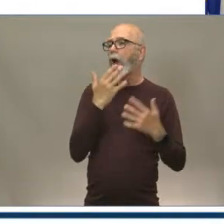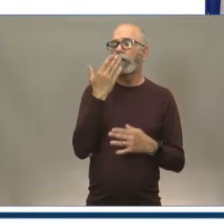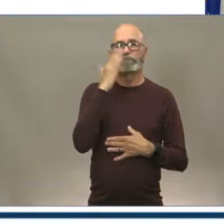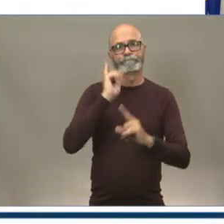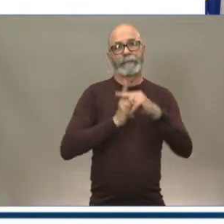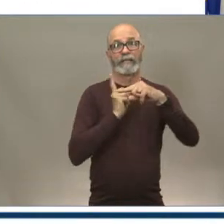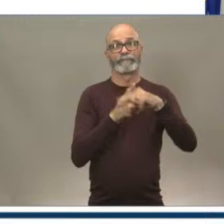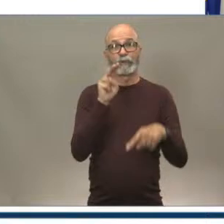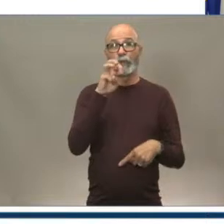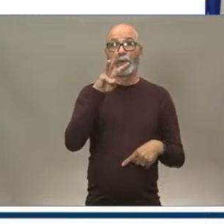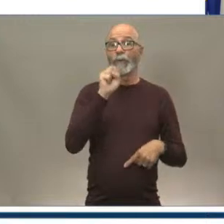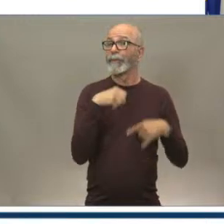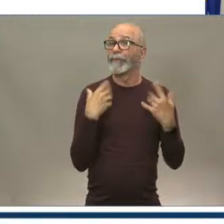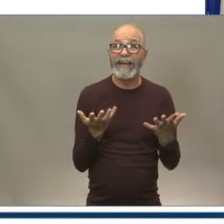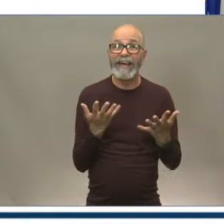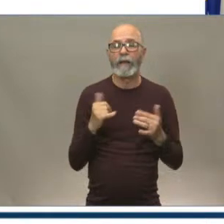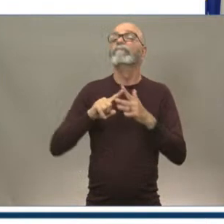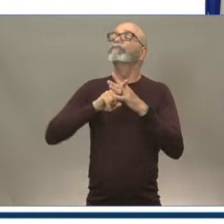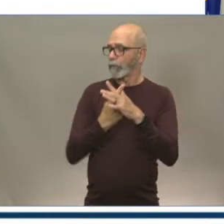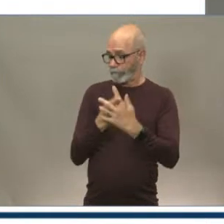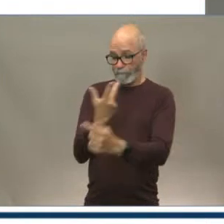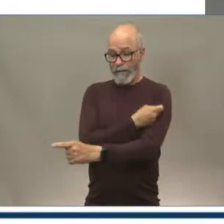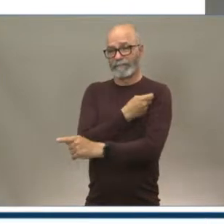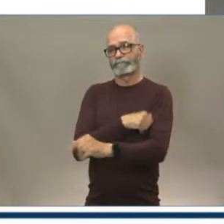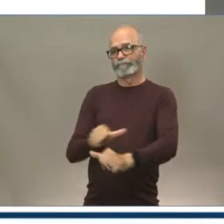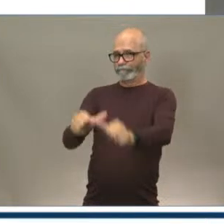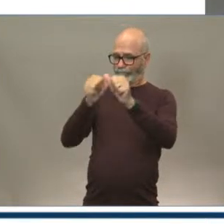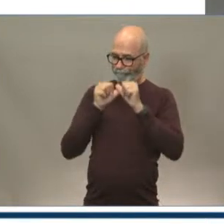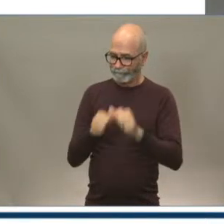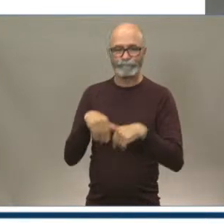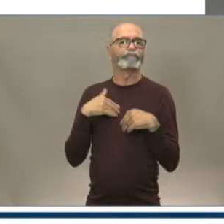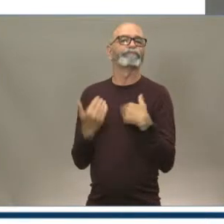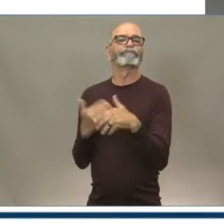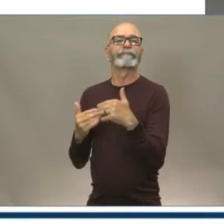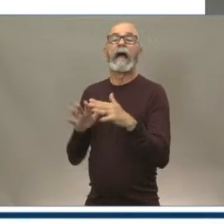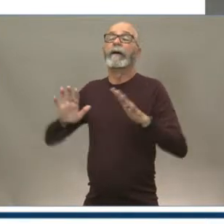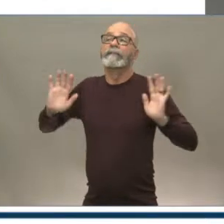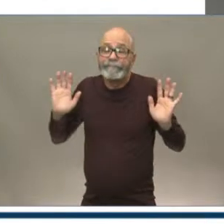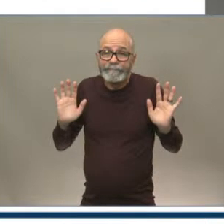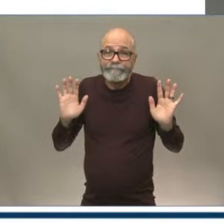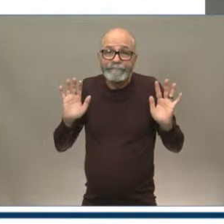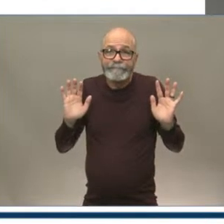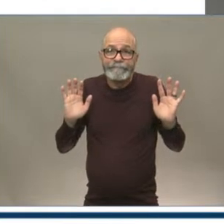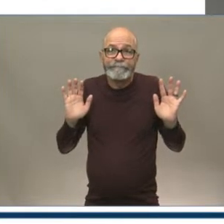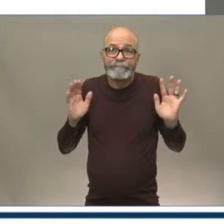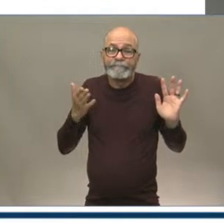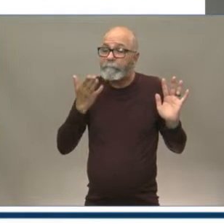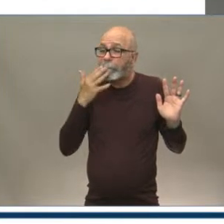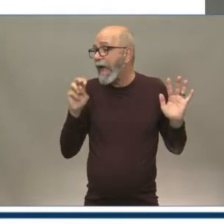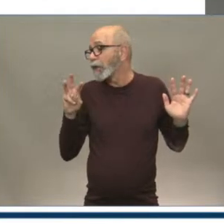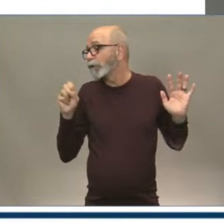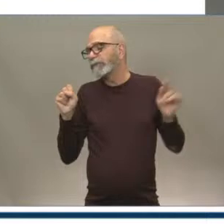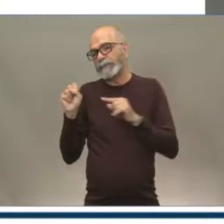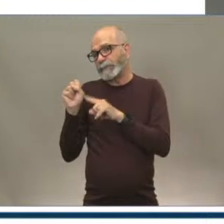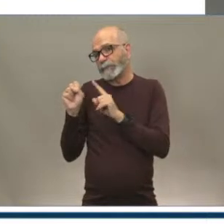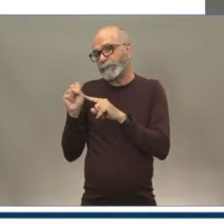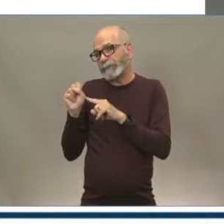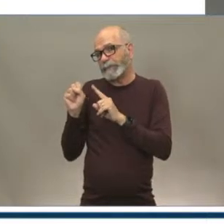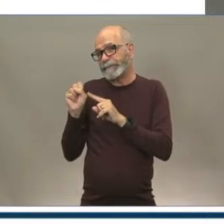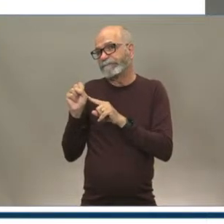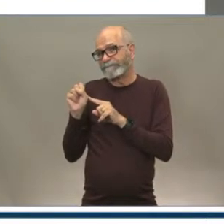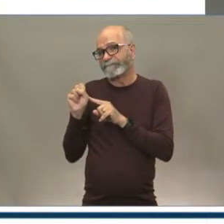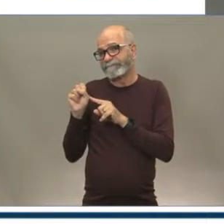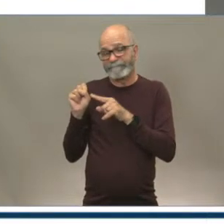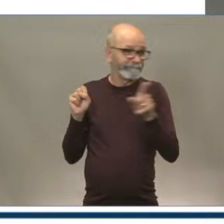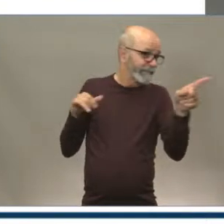are going well, and we are on track. But unfortunately, I do have some bad news first. As the Premier said, we have